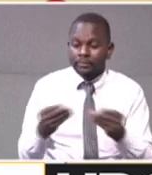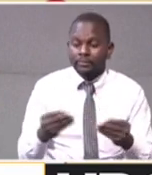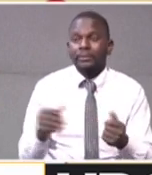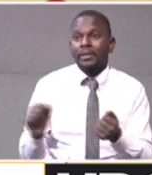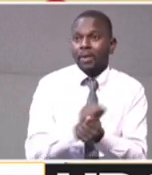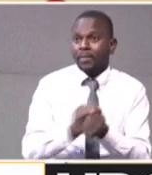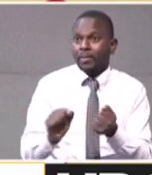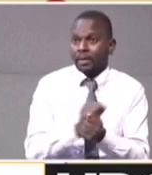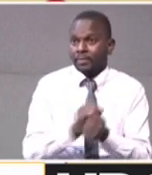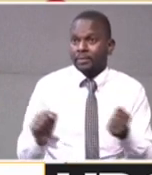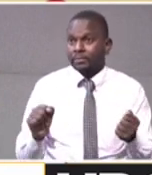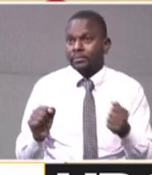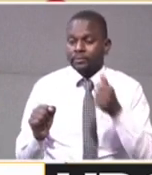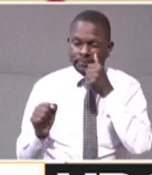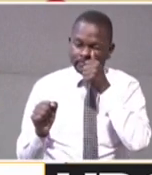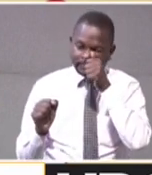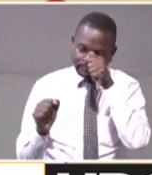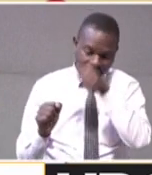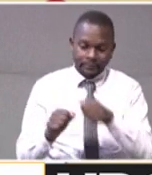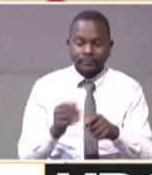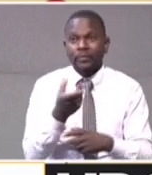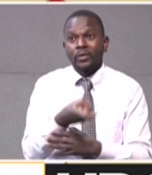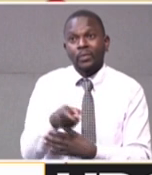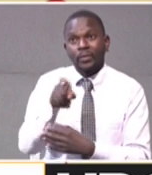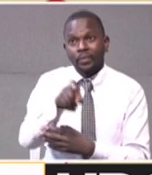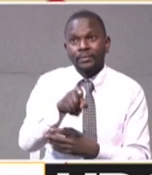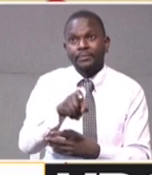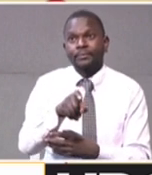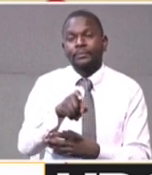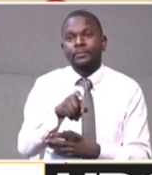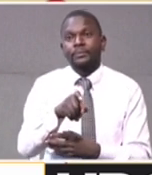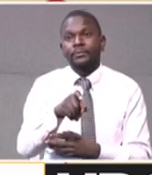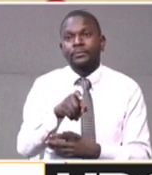damages the virus is also multiply?